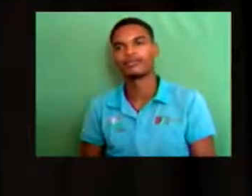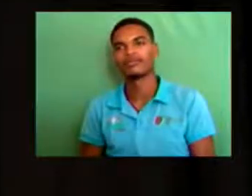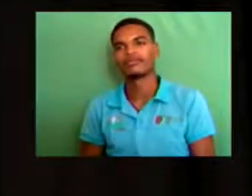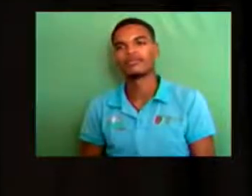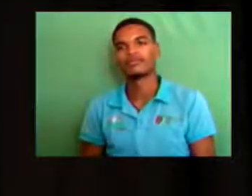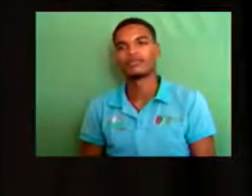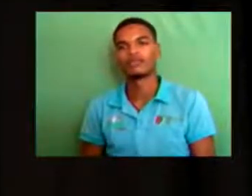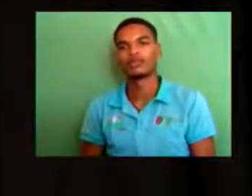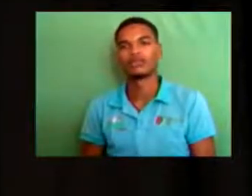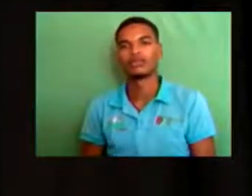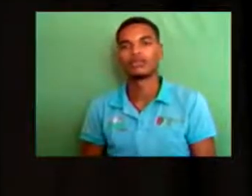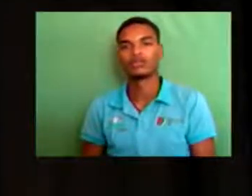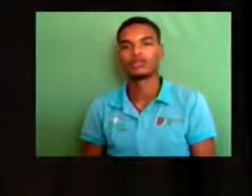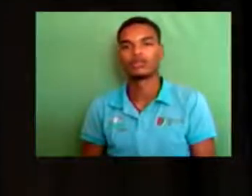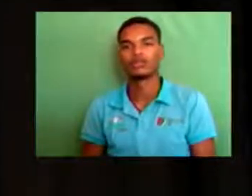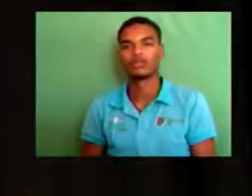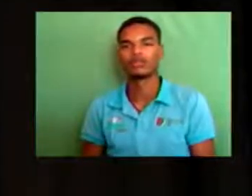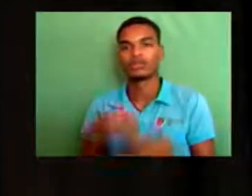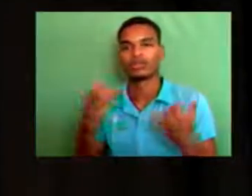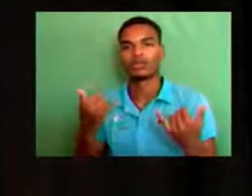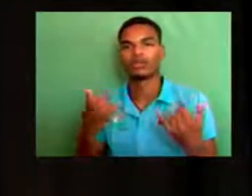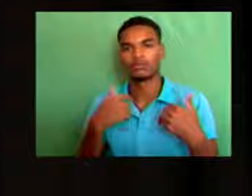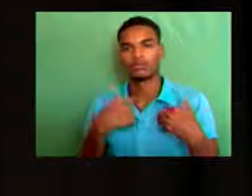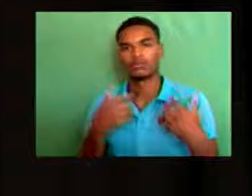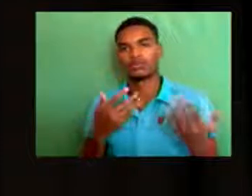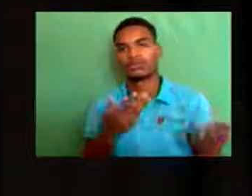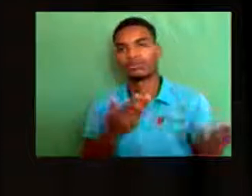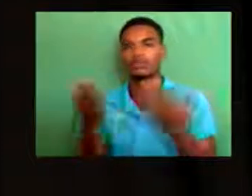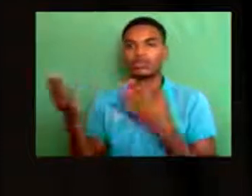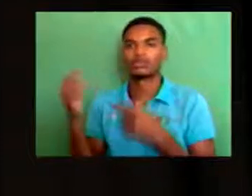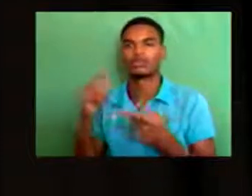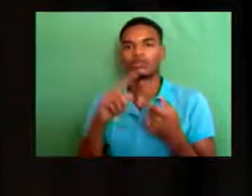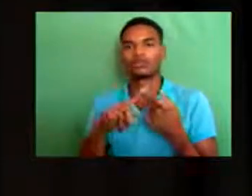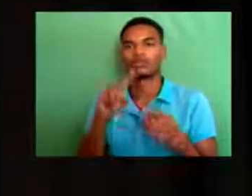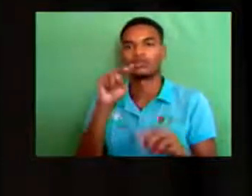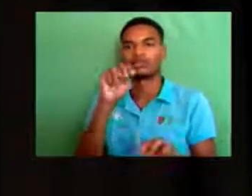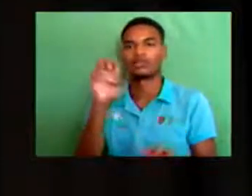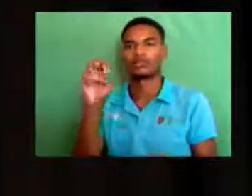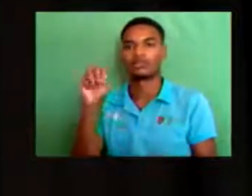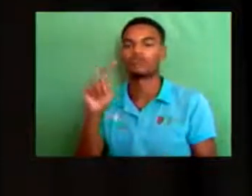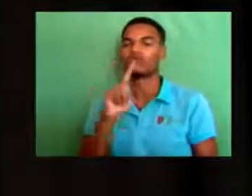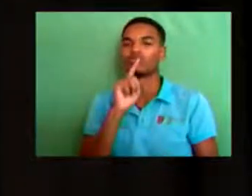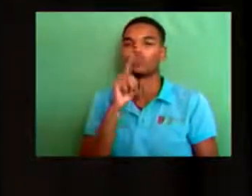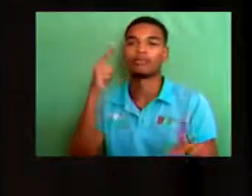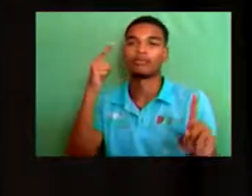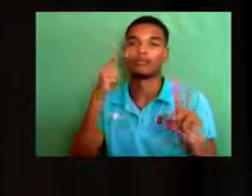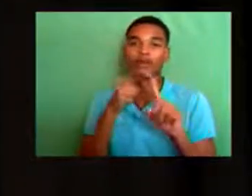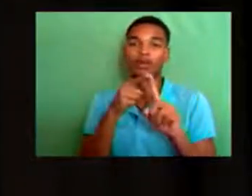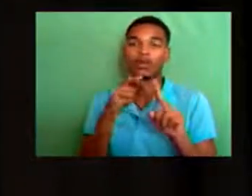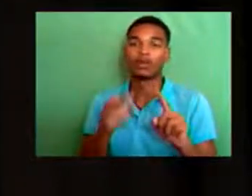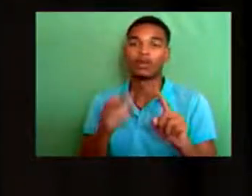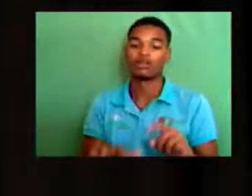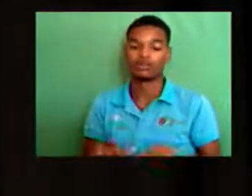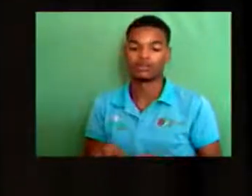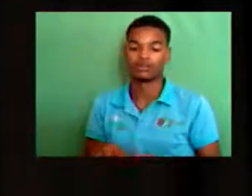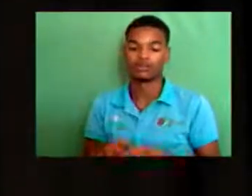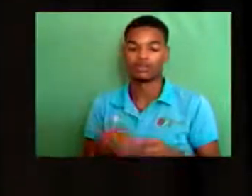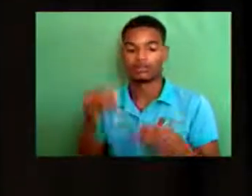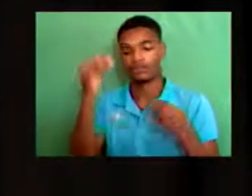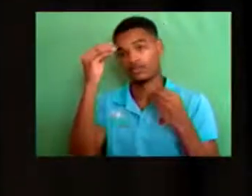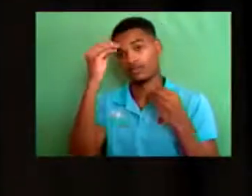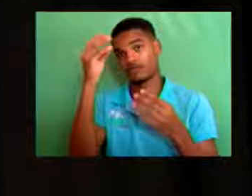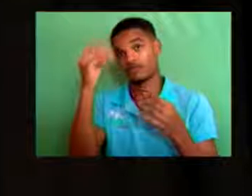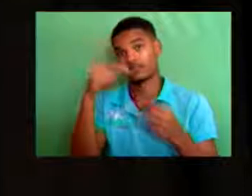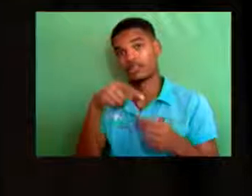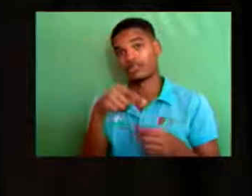So I'm gonna switch this to NEEM now, if you come up. But the bottom line with advanced emergency information is